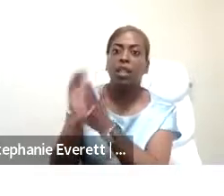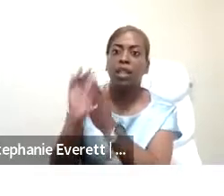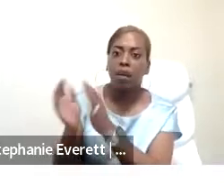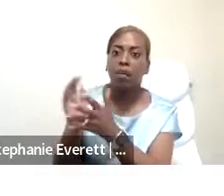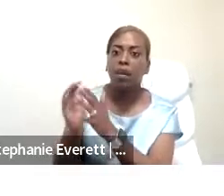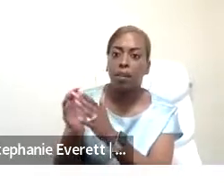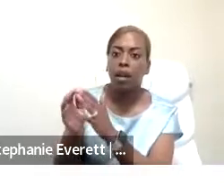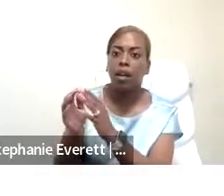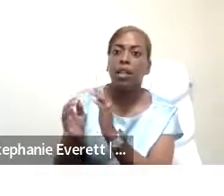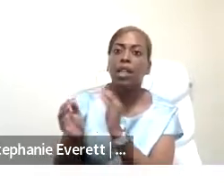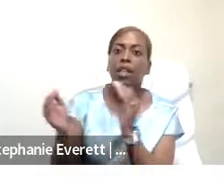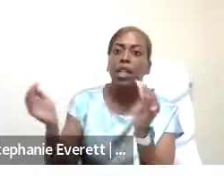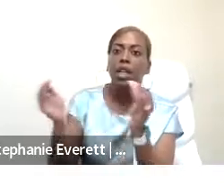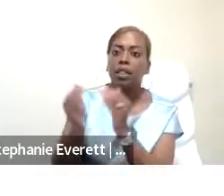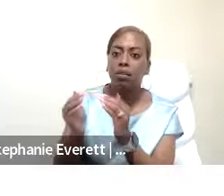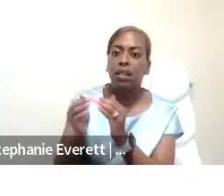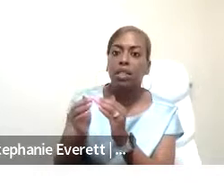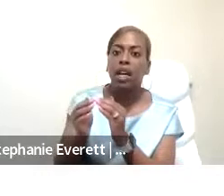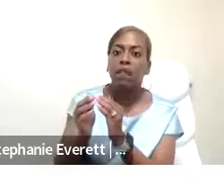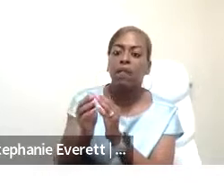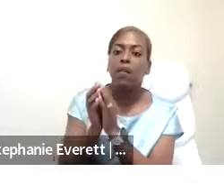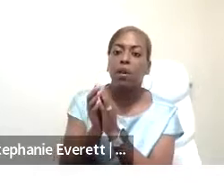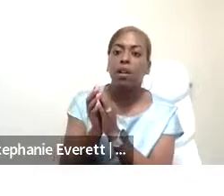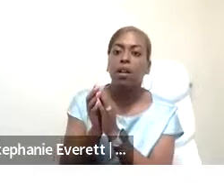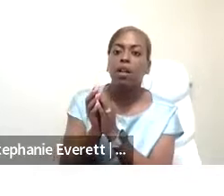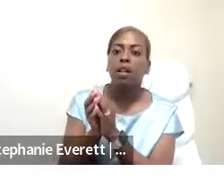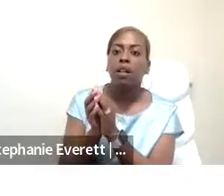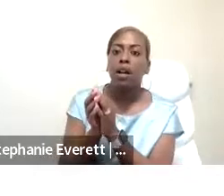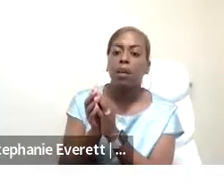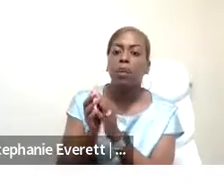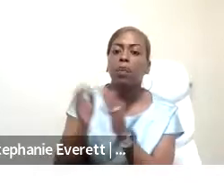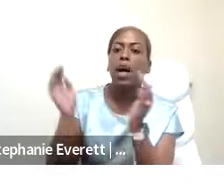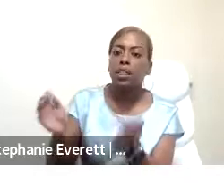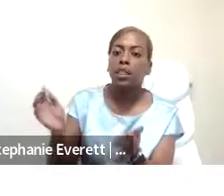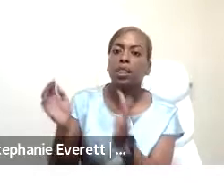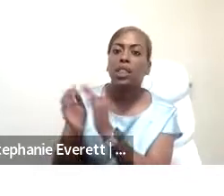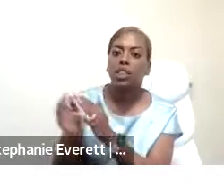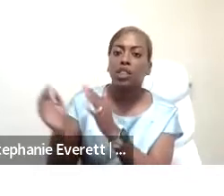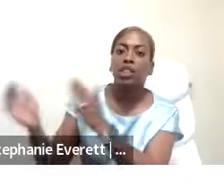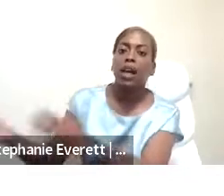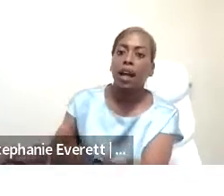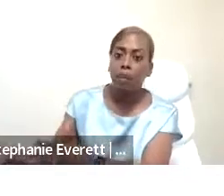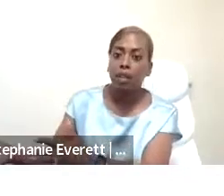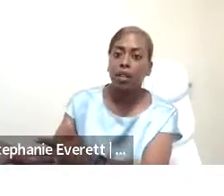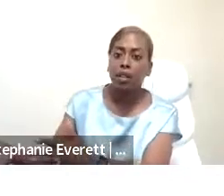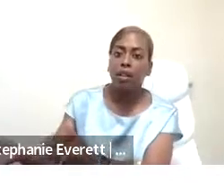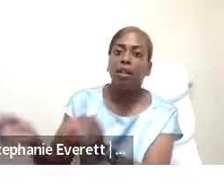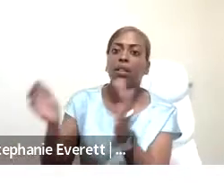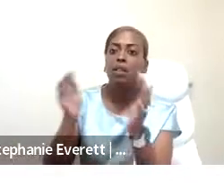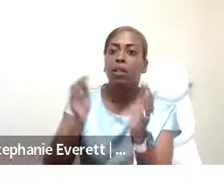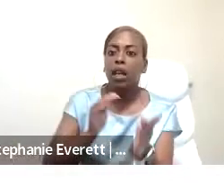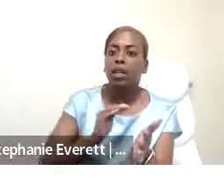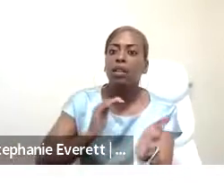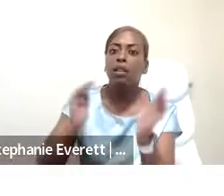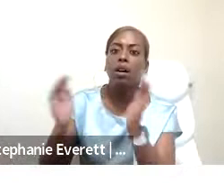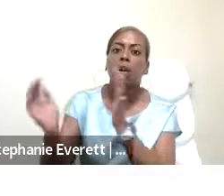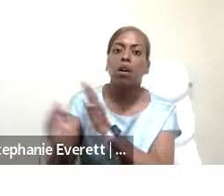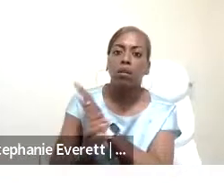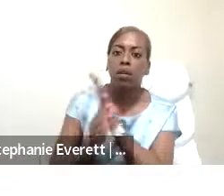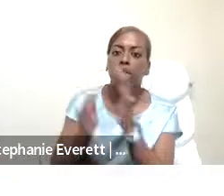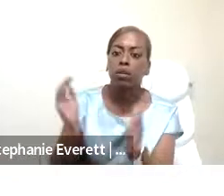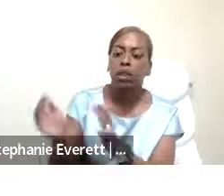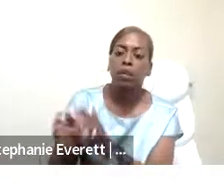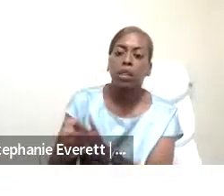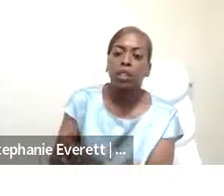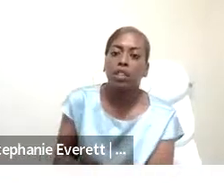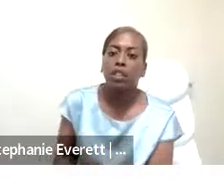I think they're like a month apart. I think that's a great time for the policy discussion to happen so that all